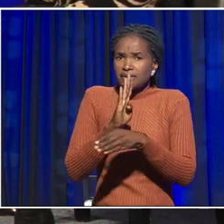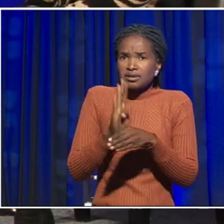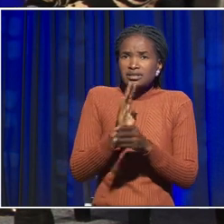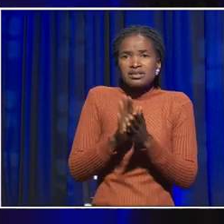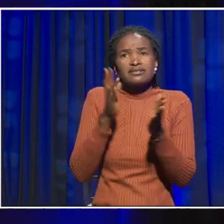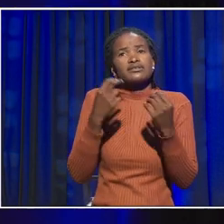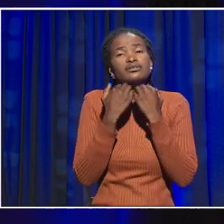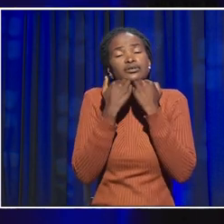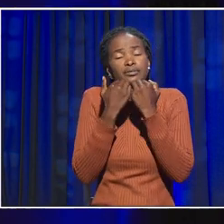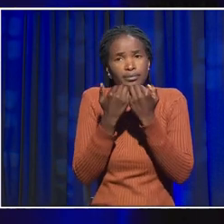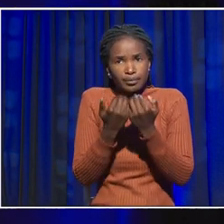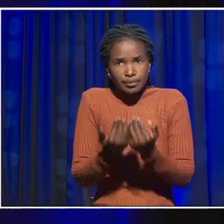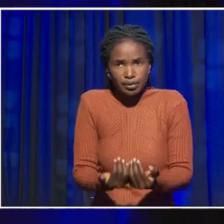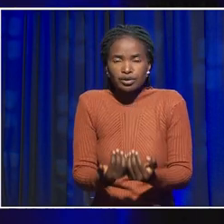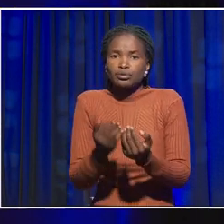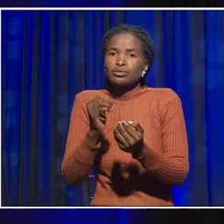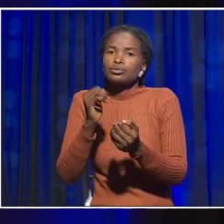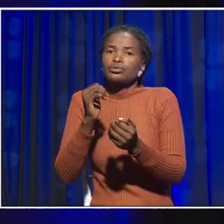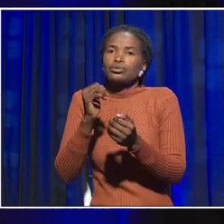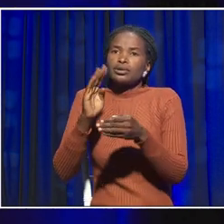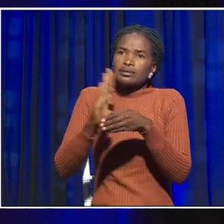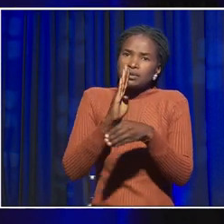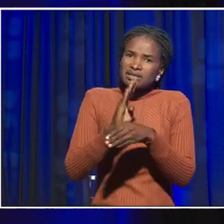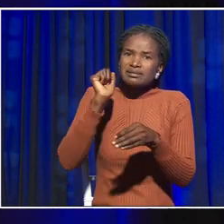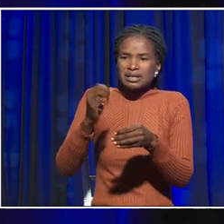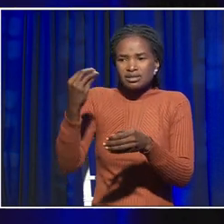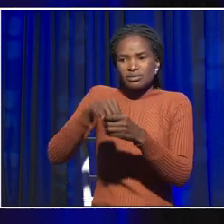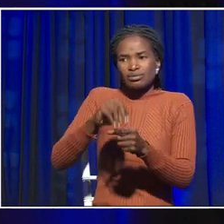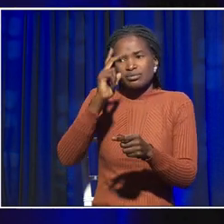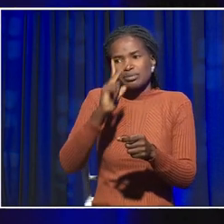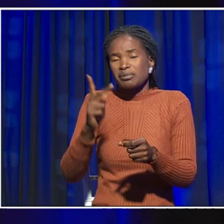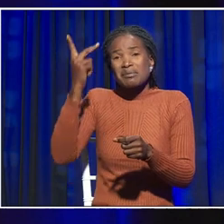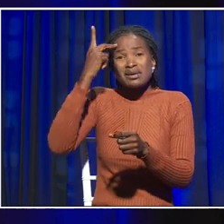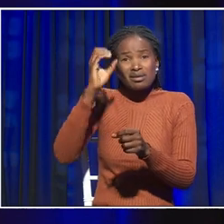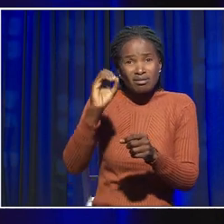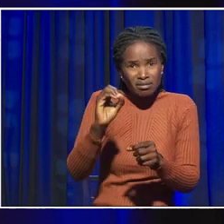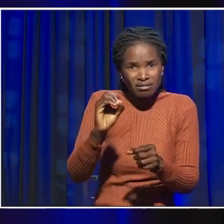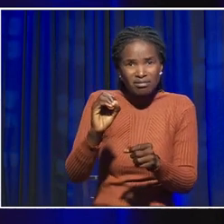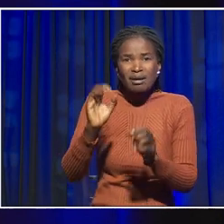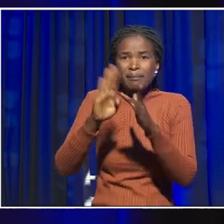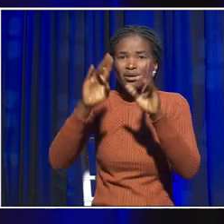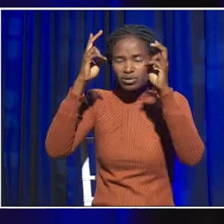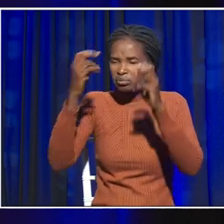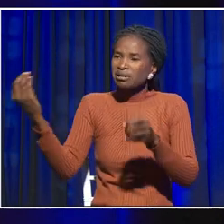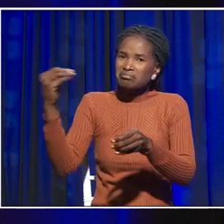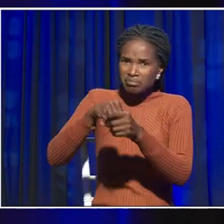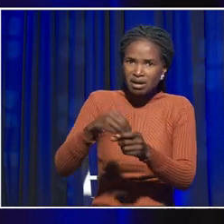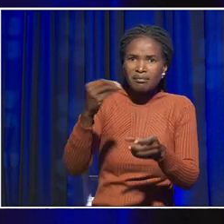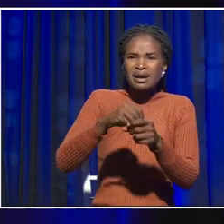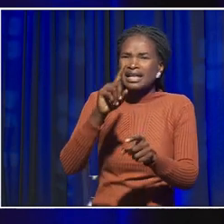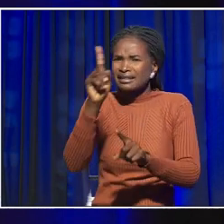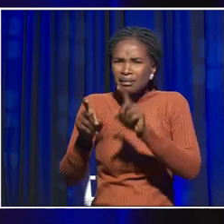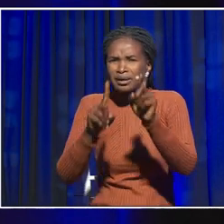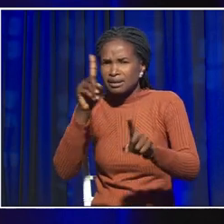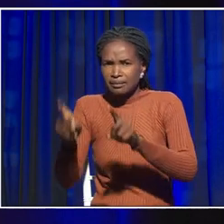very important to include even people that may not have the knowledge on a particular topic. Exactly. They often ask